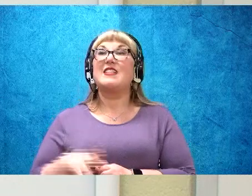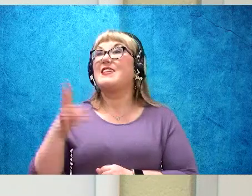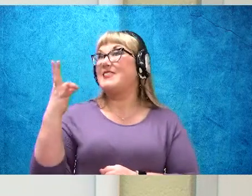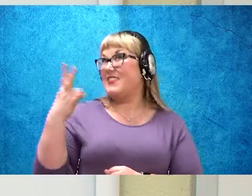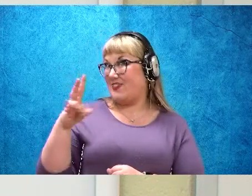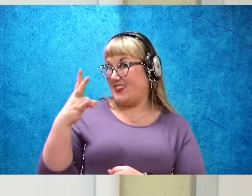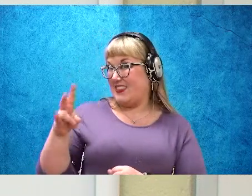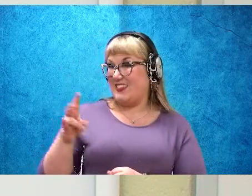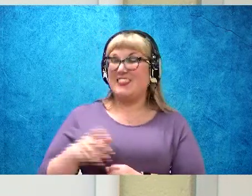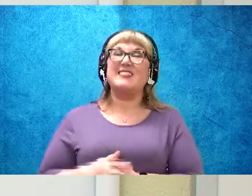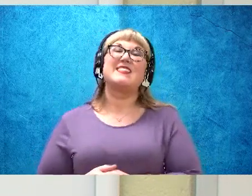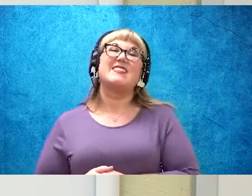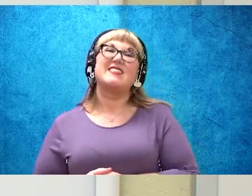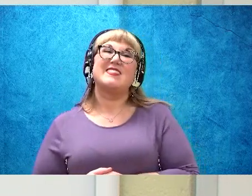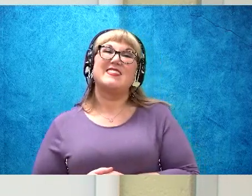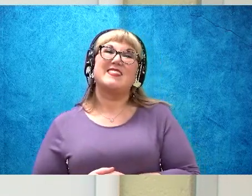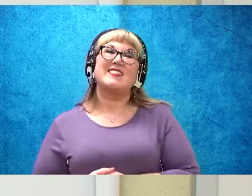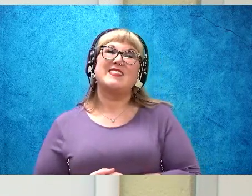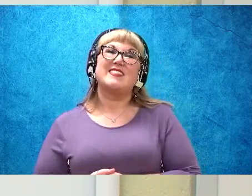17.